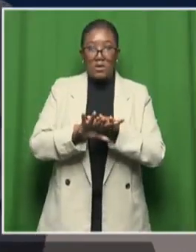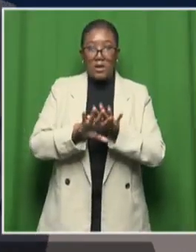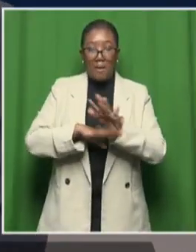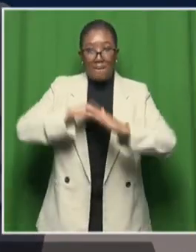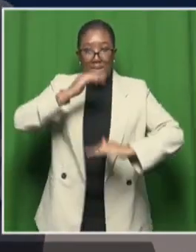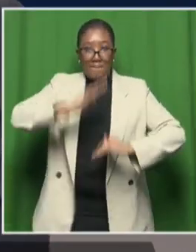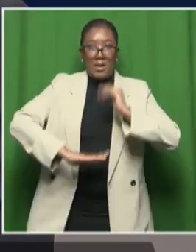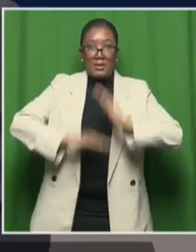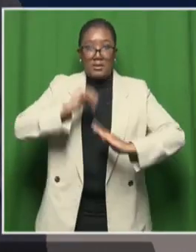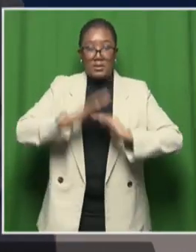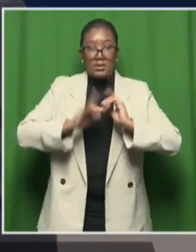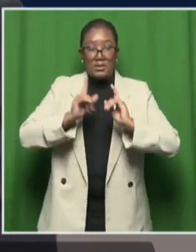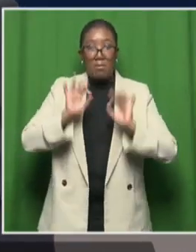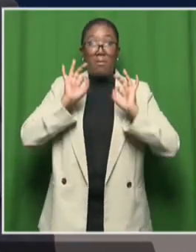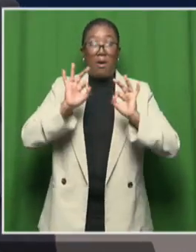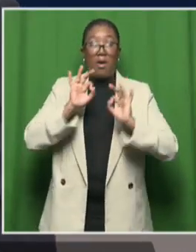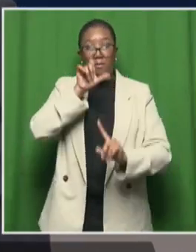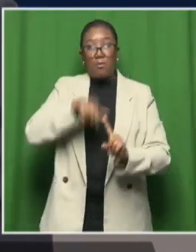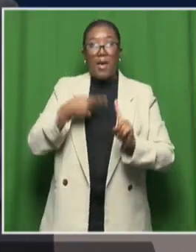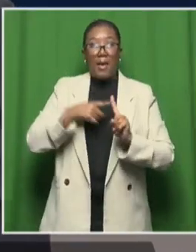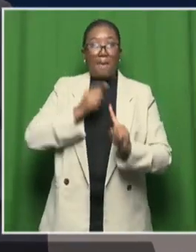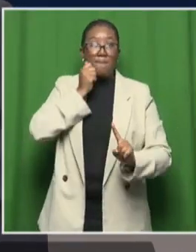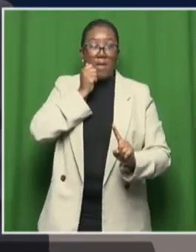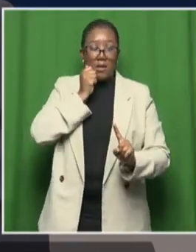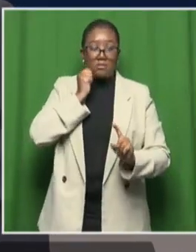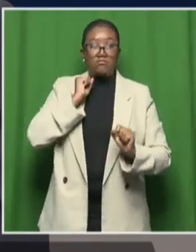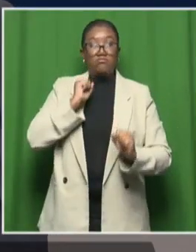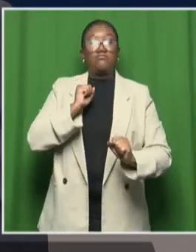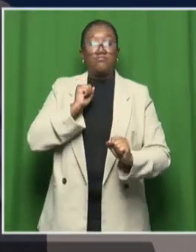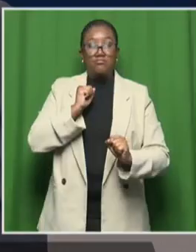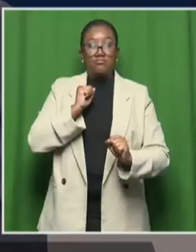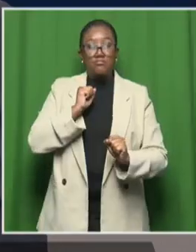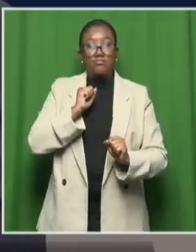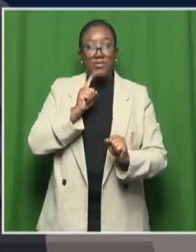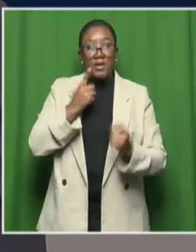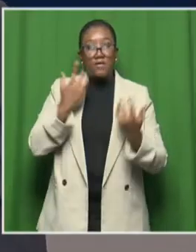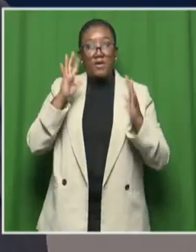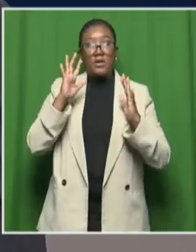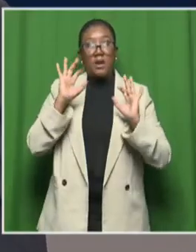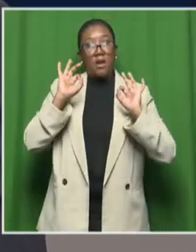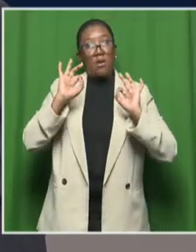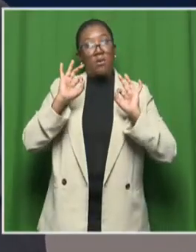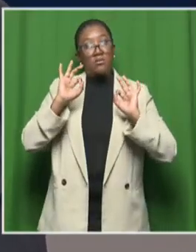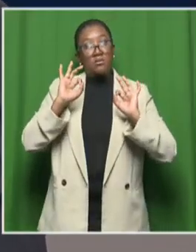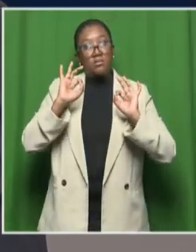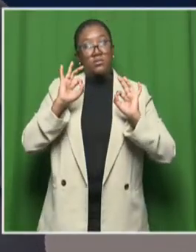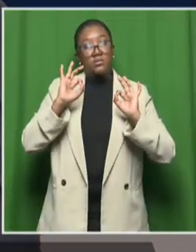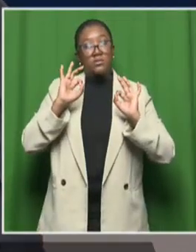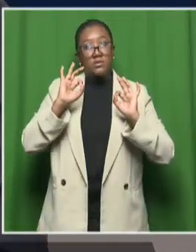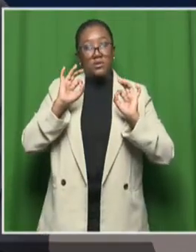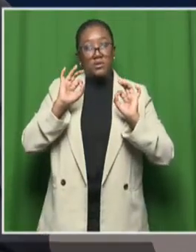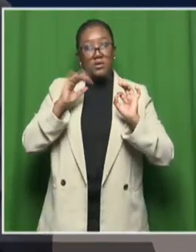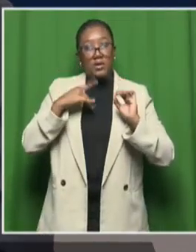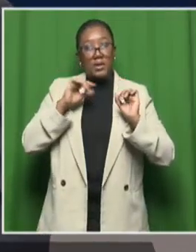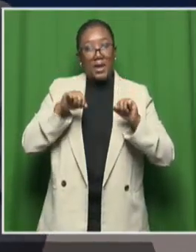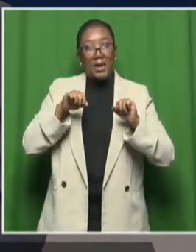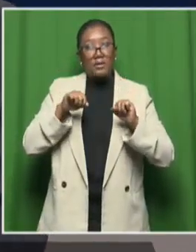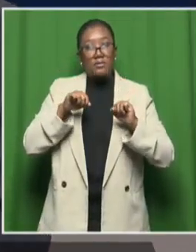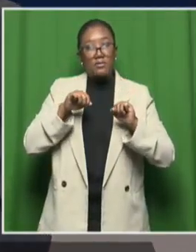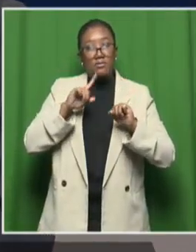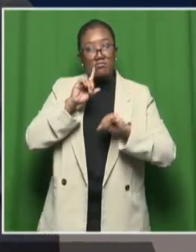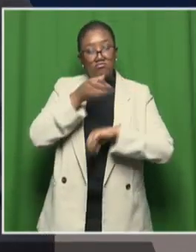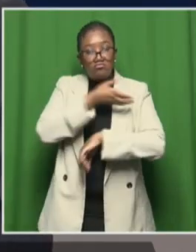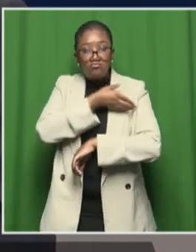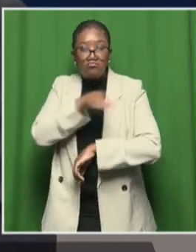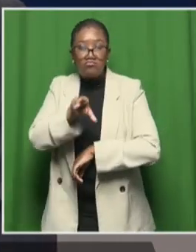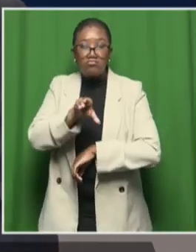molding a man that he became. And then, of course, once he was molded, then he was able to impart or to even